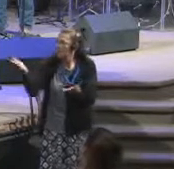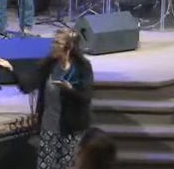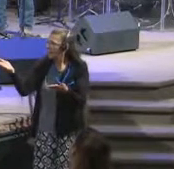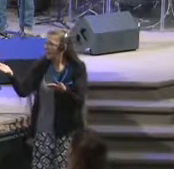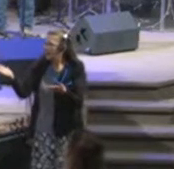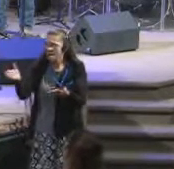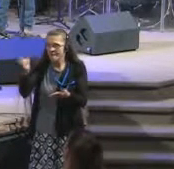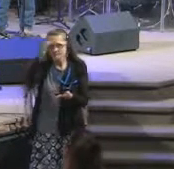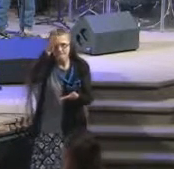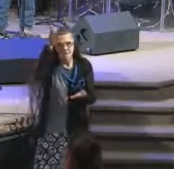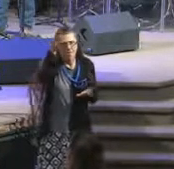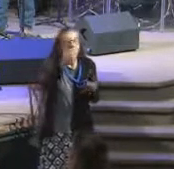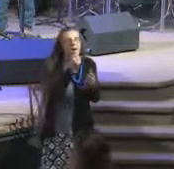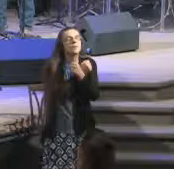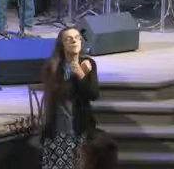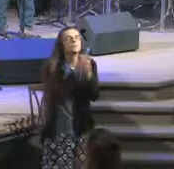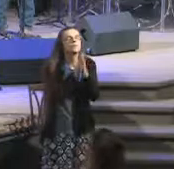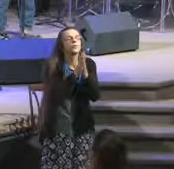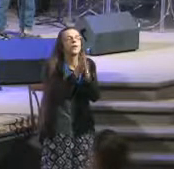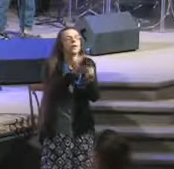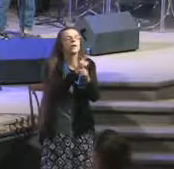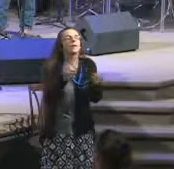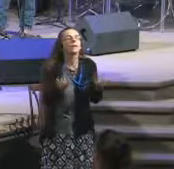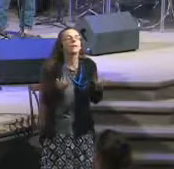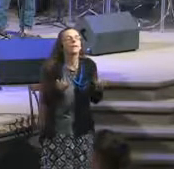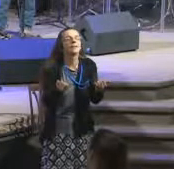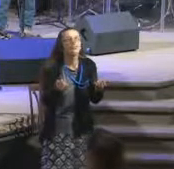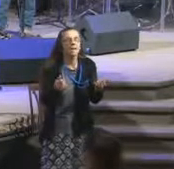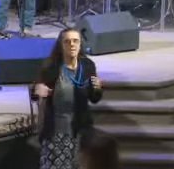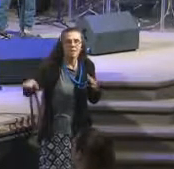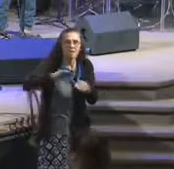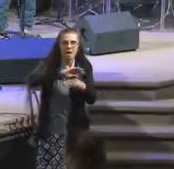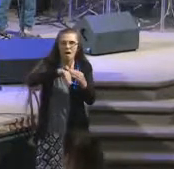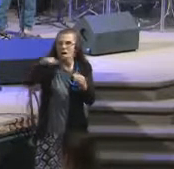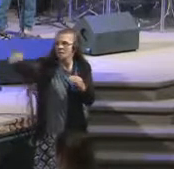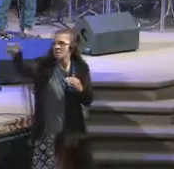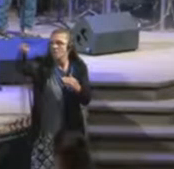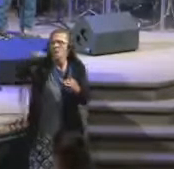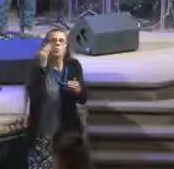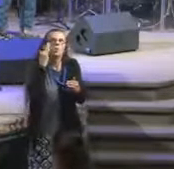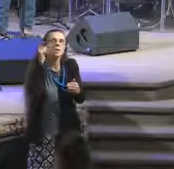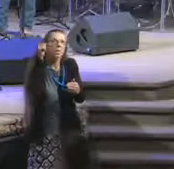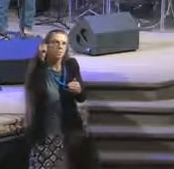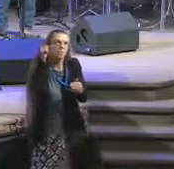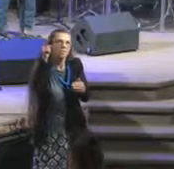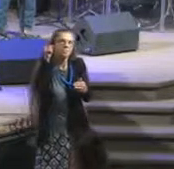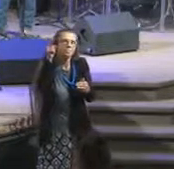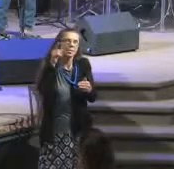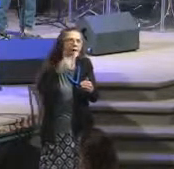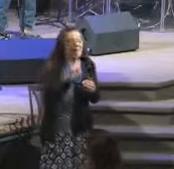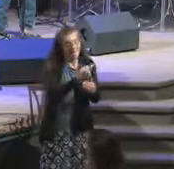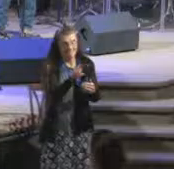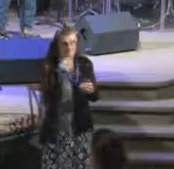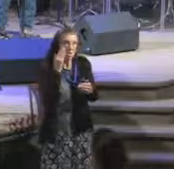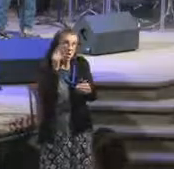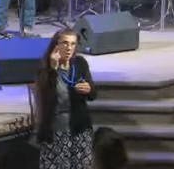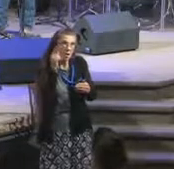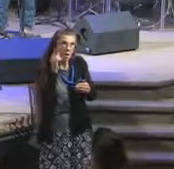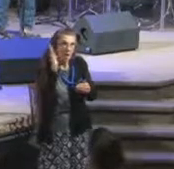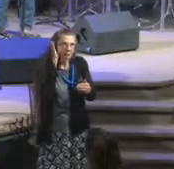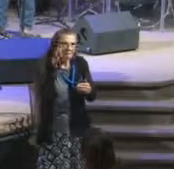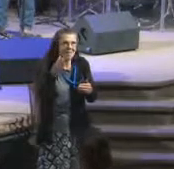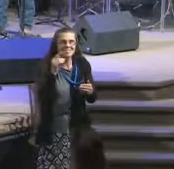And Father God, I pray right now that the rest of us, we know you. And as we know you, let